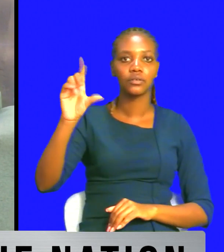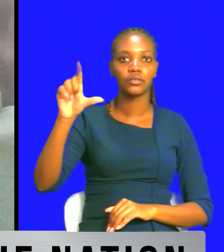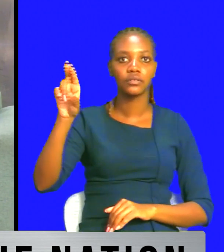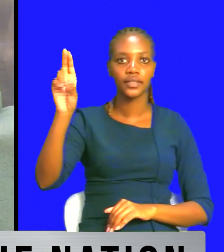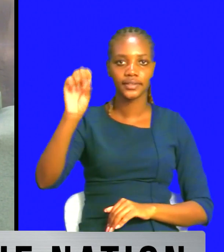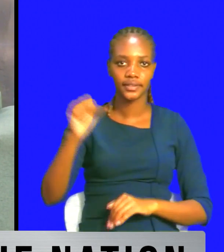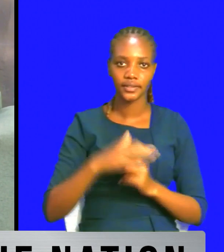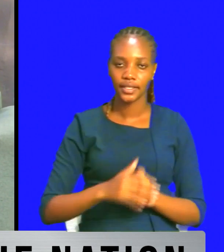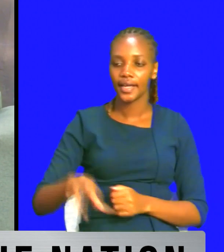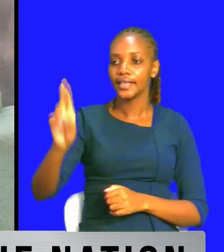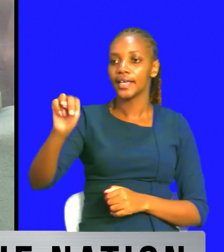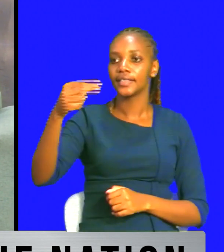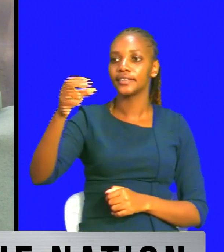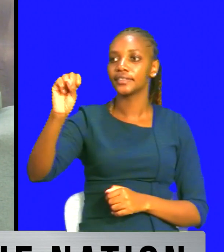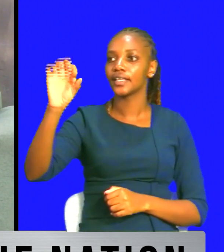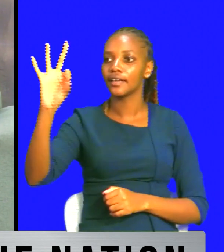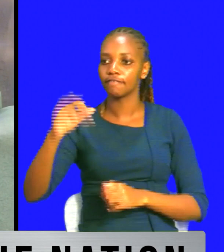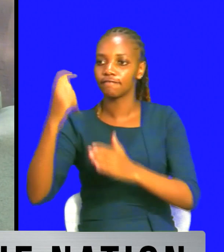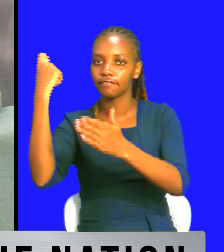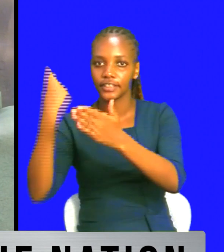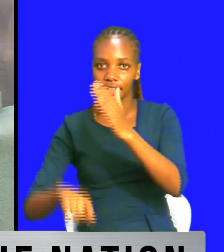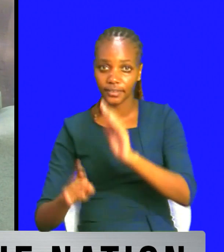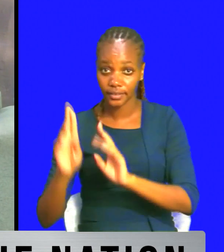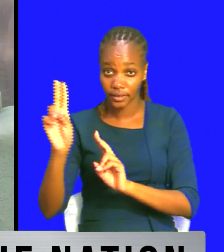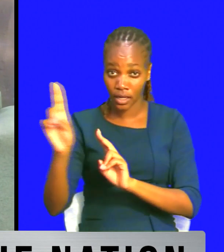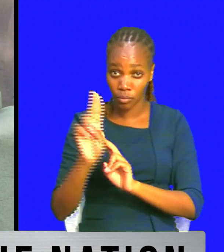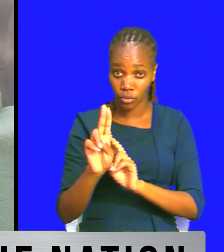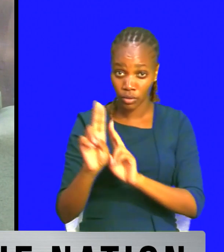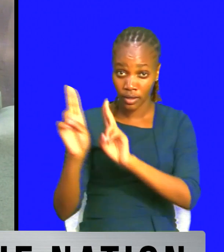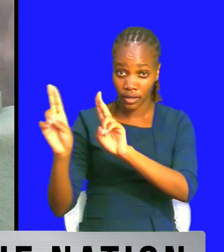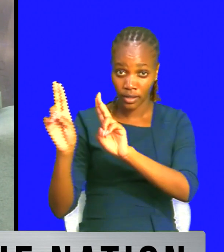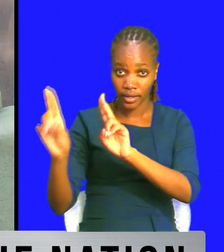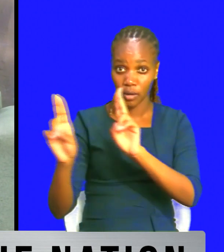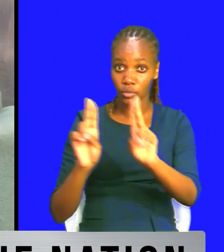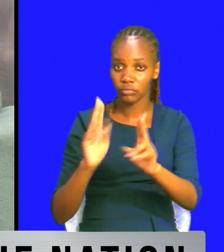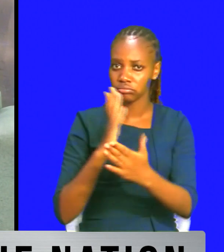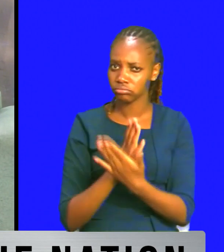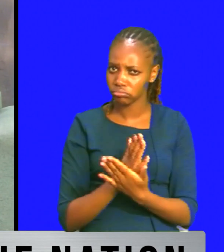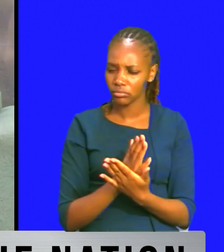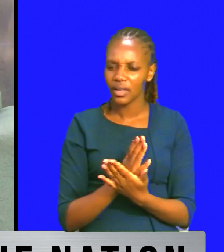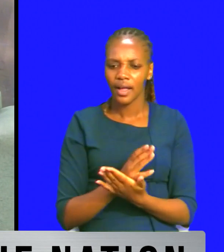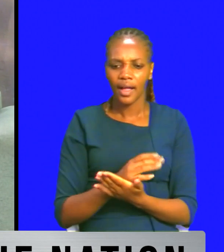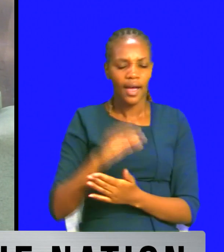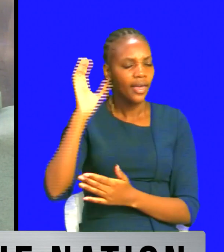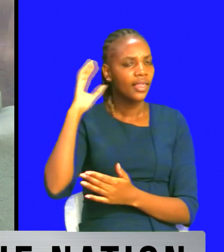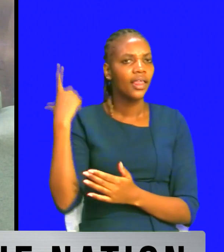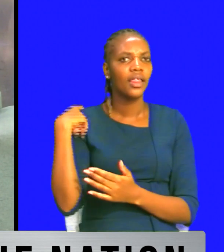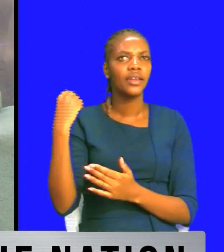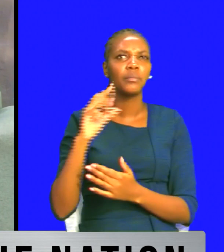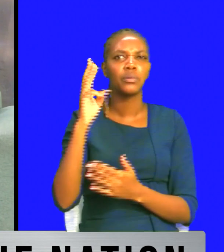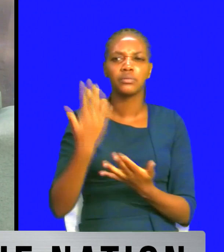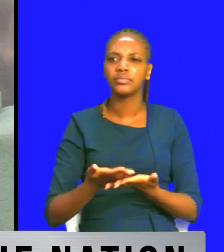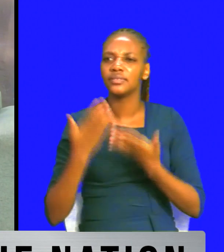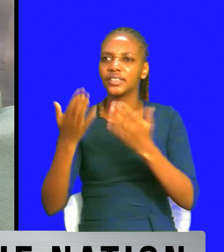NHIF has been taxed doubled. The number now is going to be taken to I